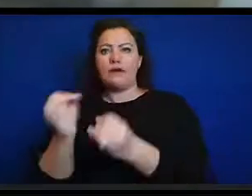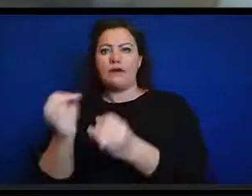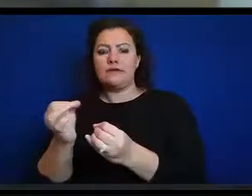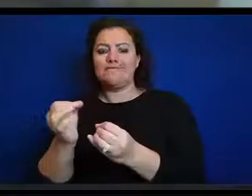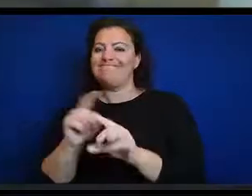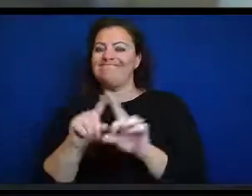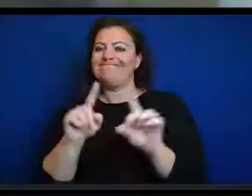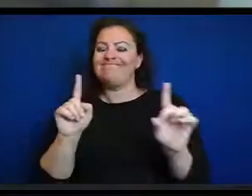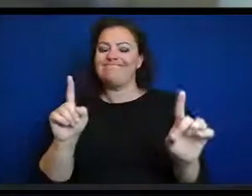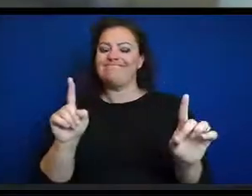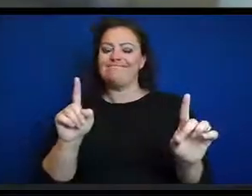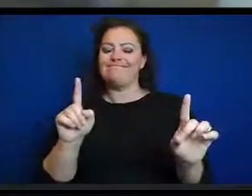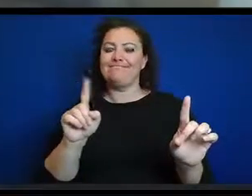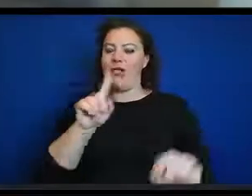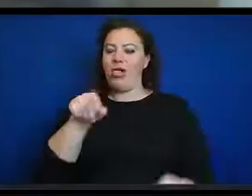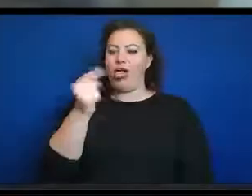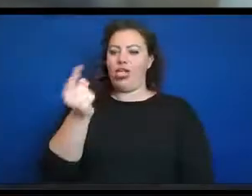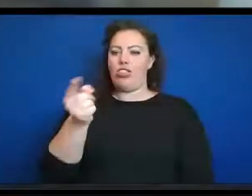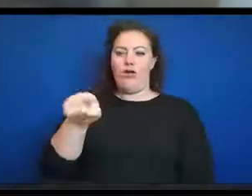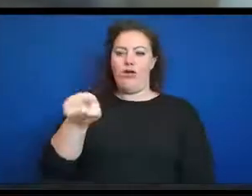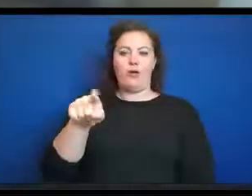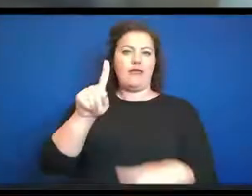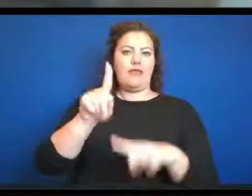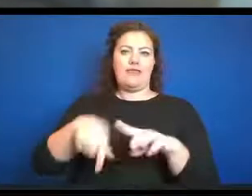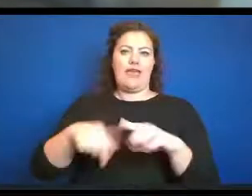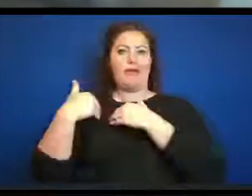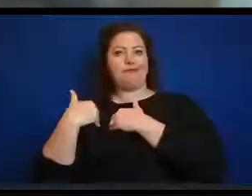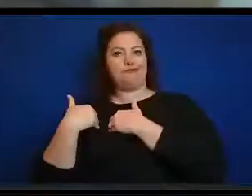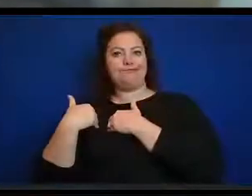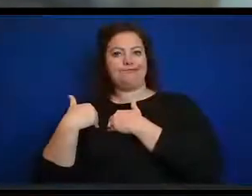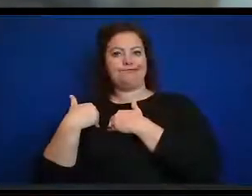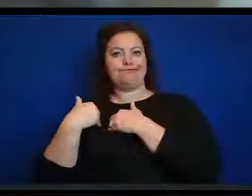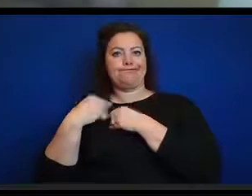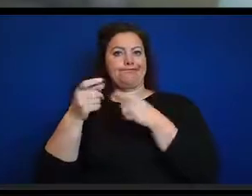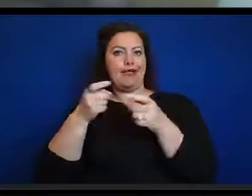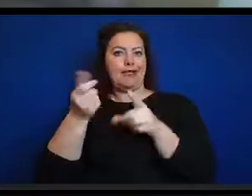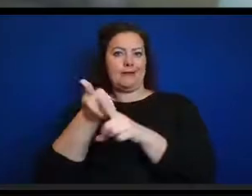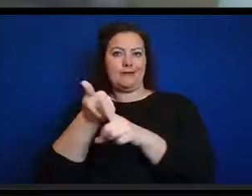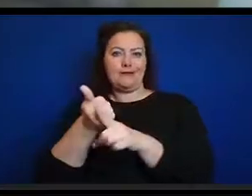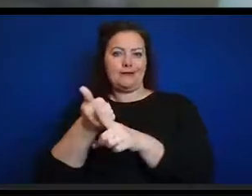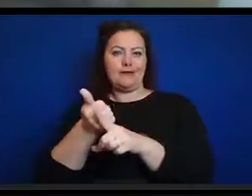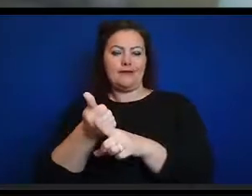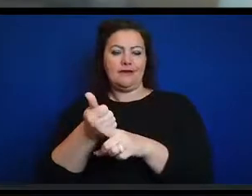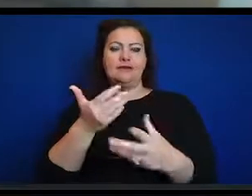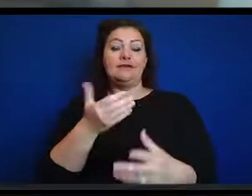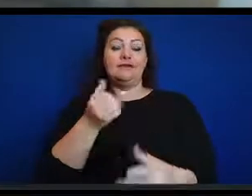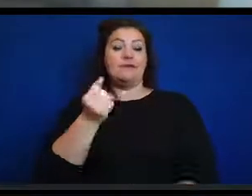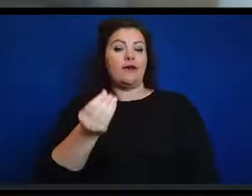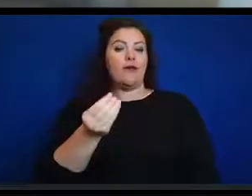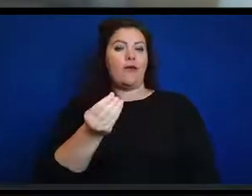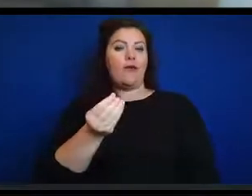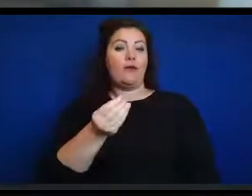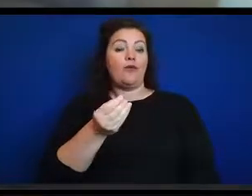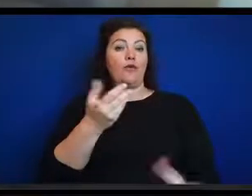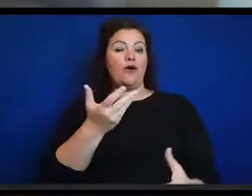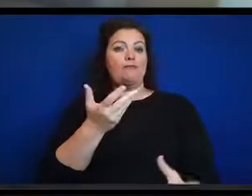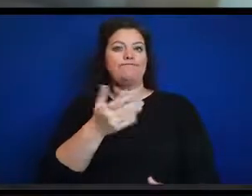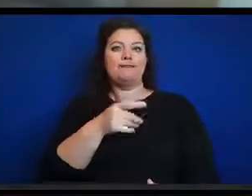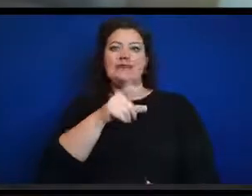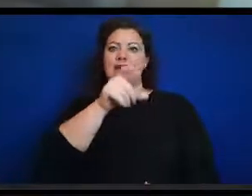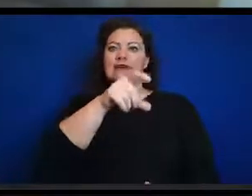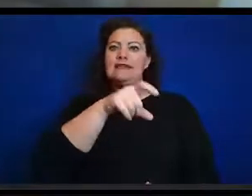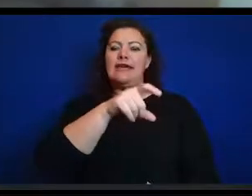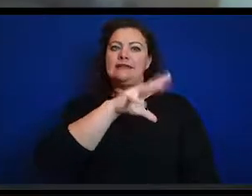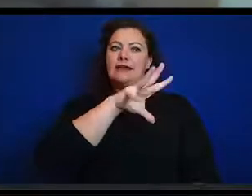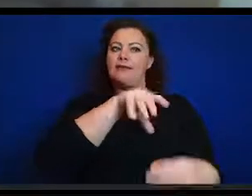However, alone, they can't bear the burden. And so it is a necessary component. The private